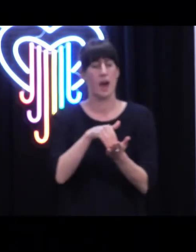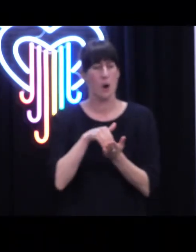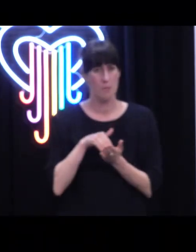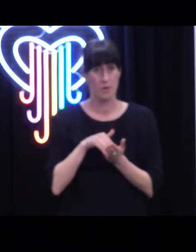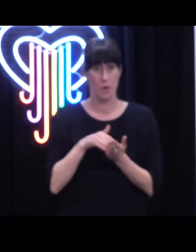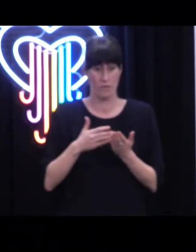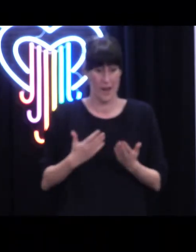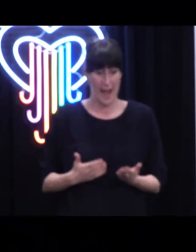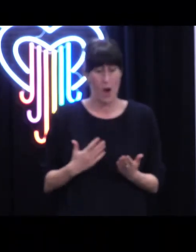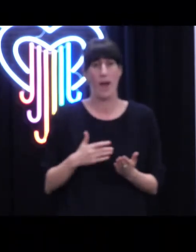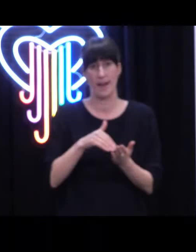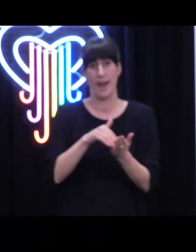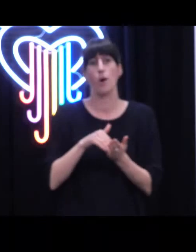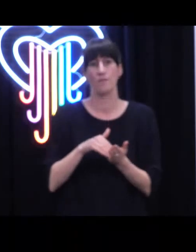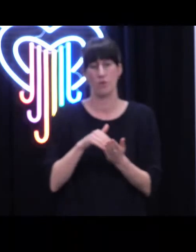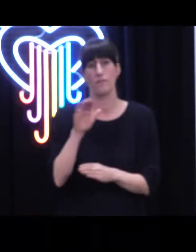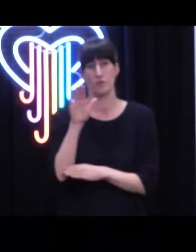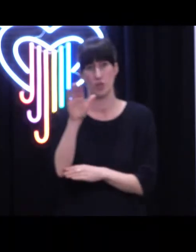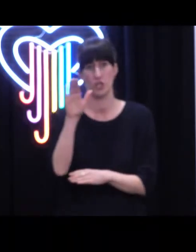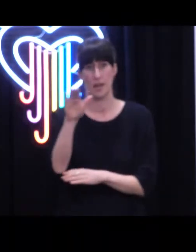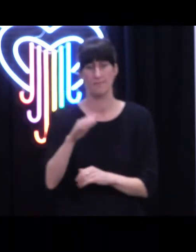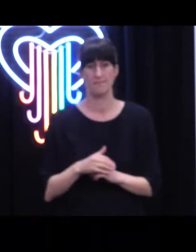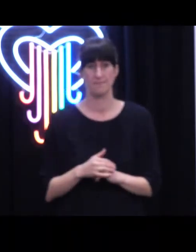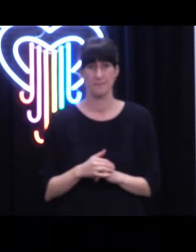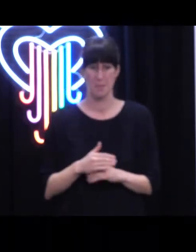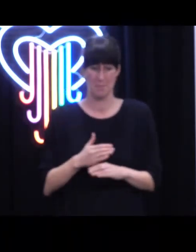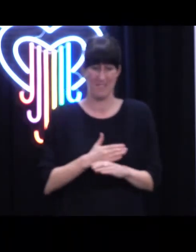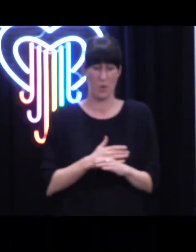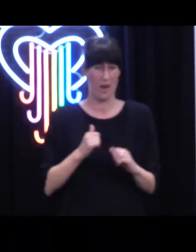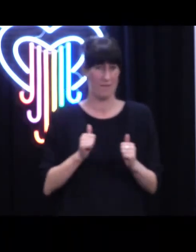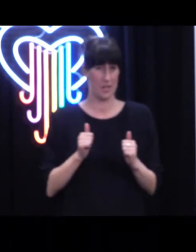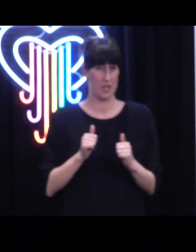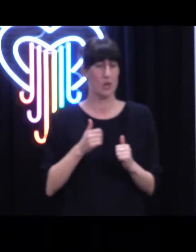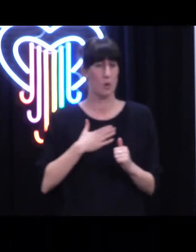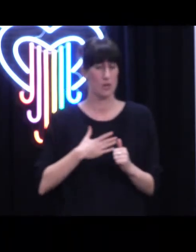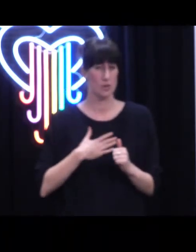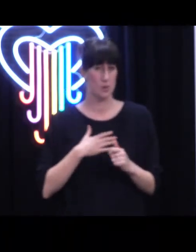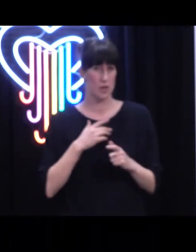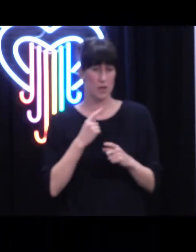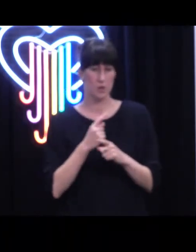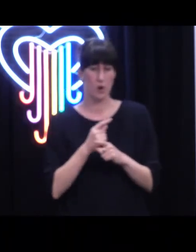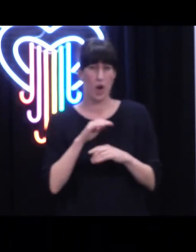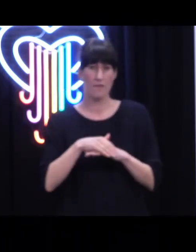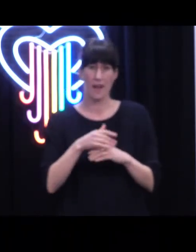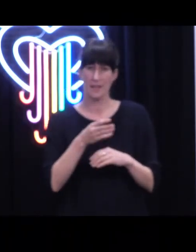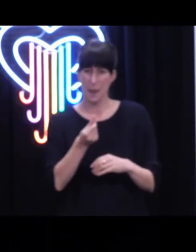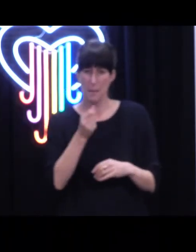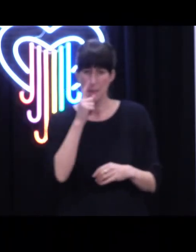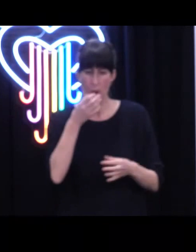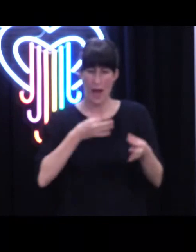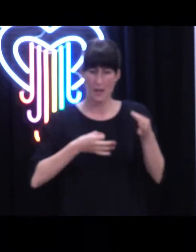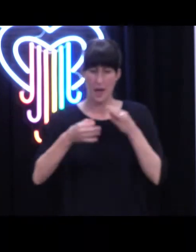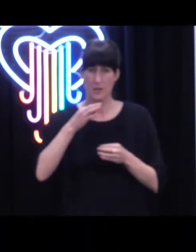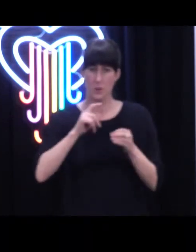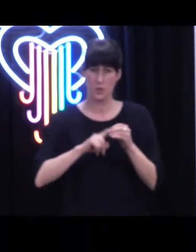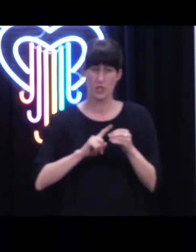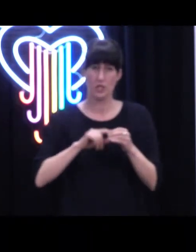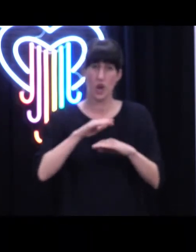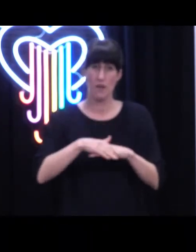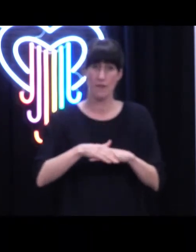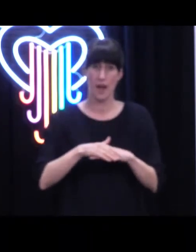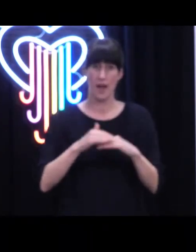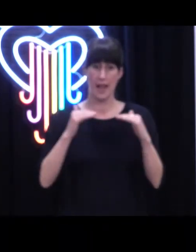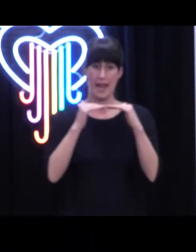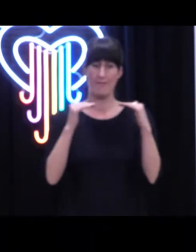future. Before I finish today, though, I want to touch on questions we've had on whether there will be any changes made to the